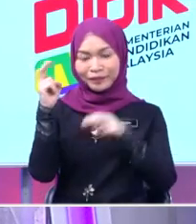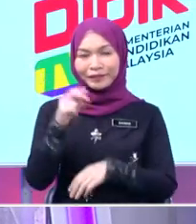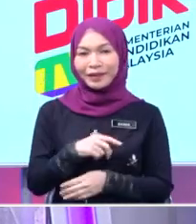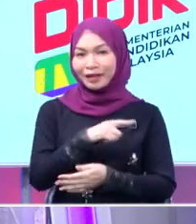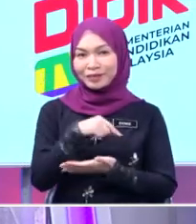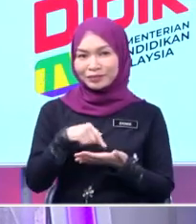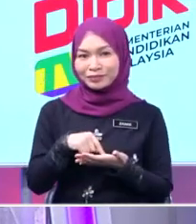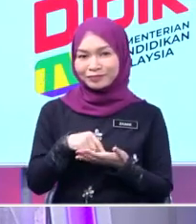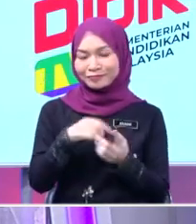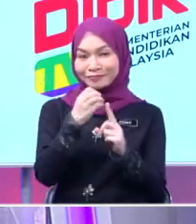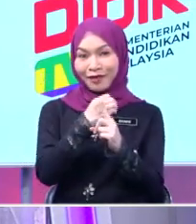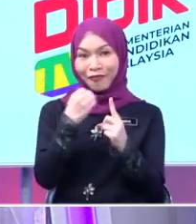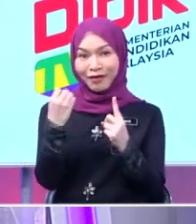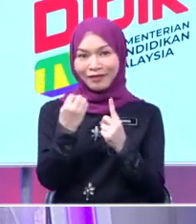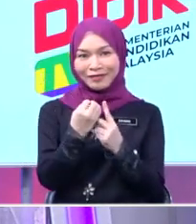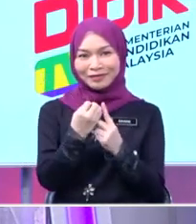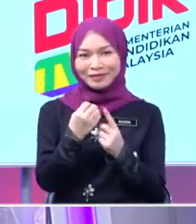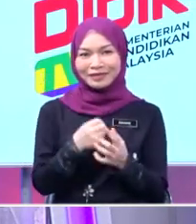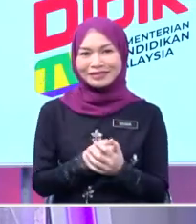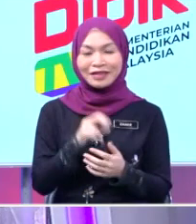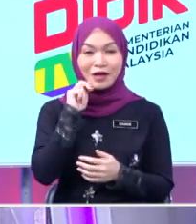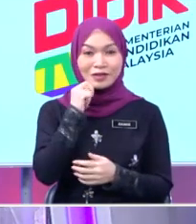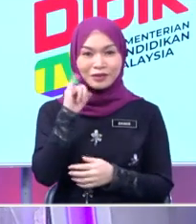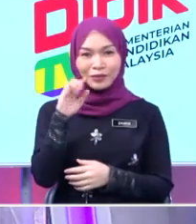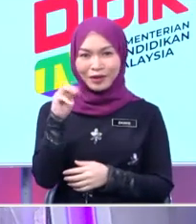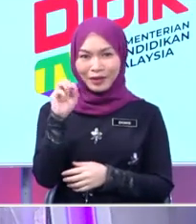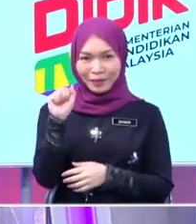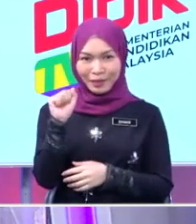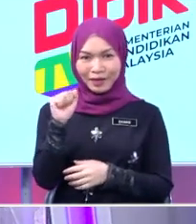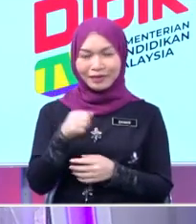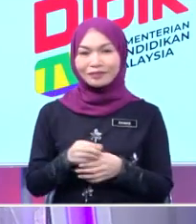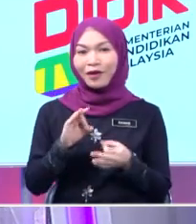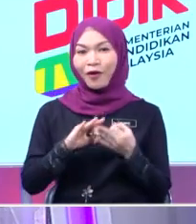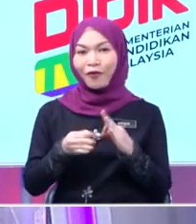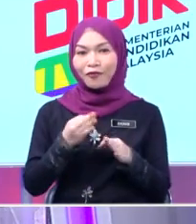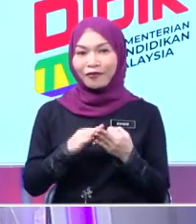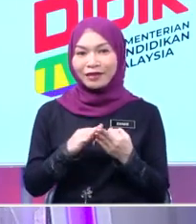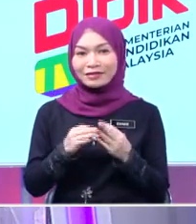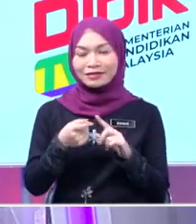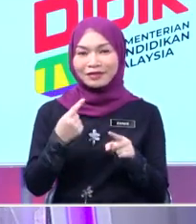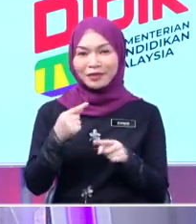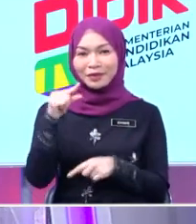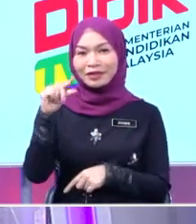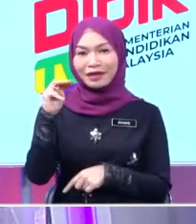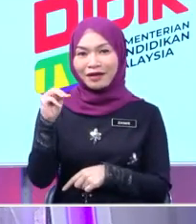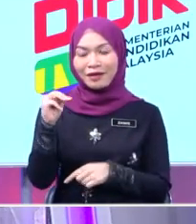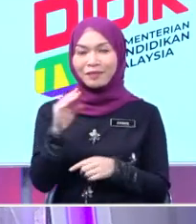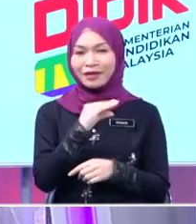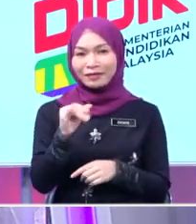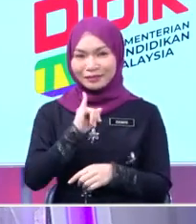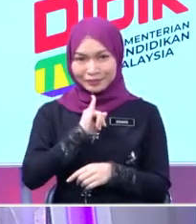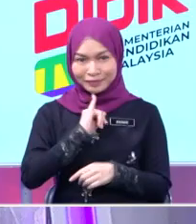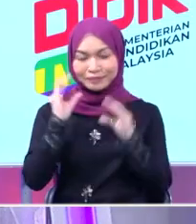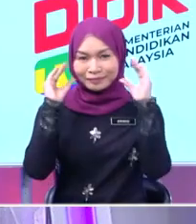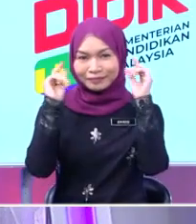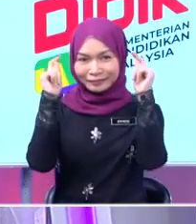and I'm here today with Puan Ima as well as my friends on Google Meets and together with our sign language interpreter Puan Zaimi.